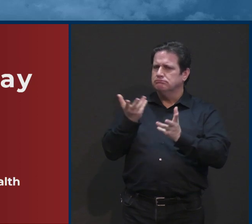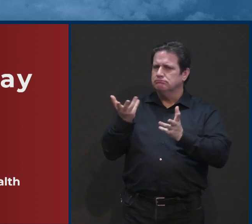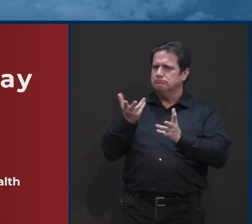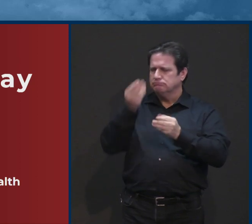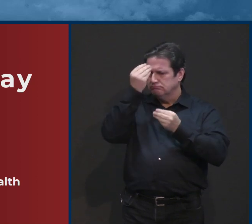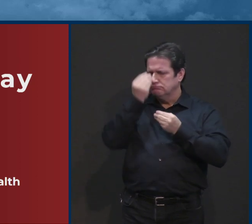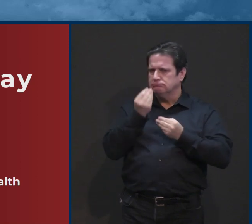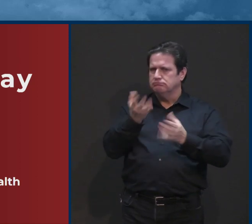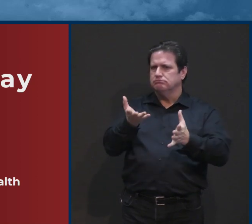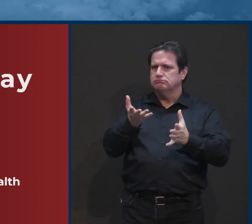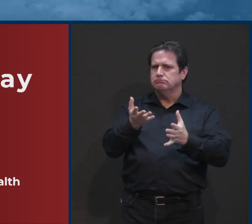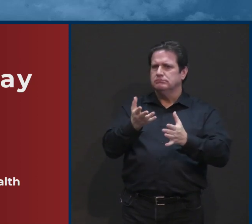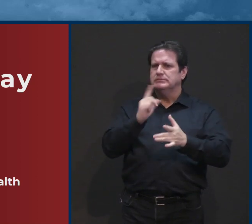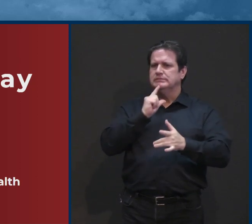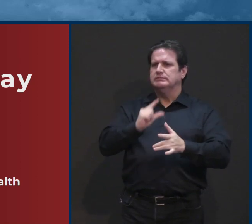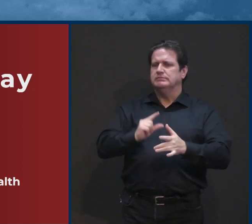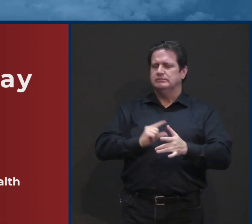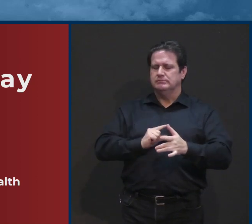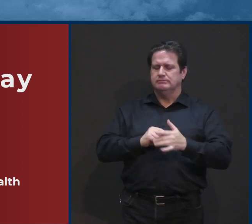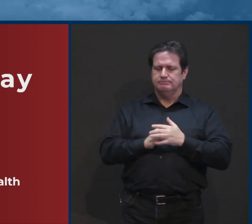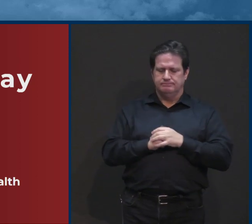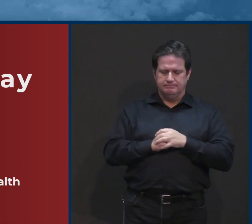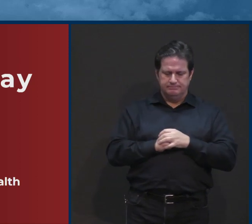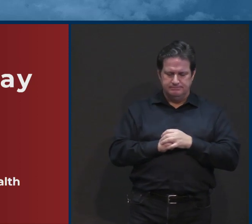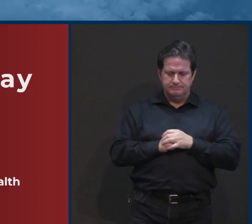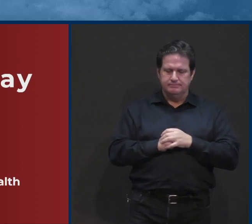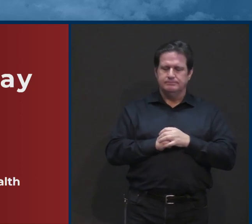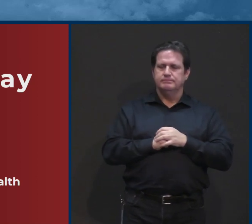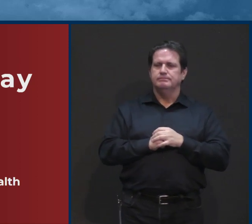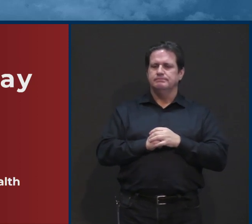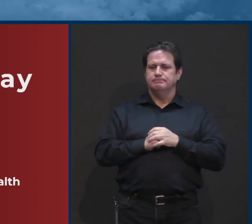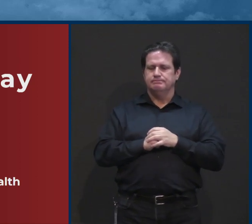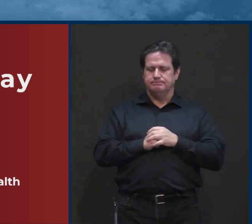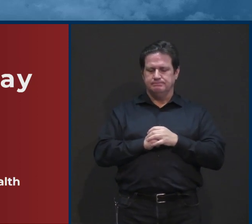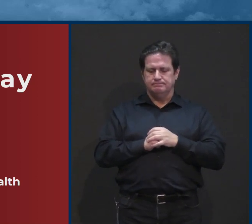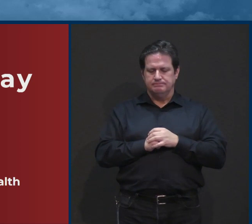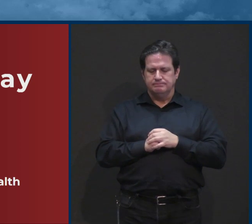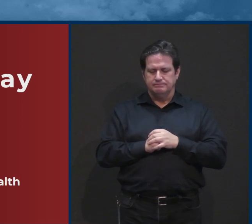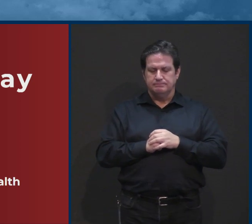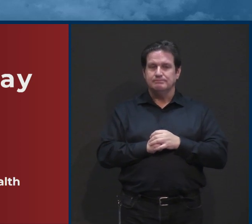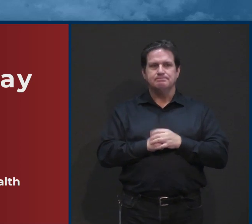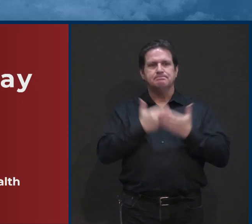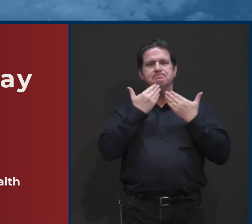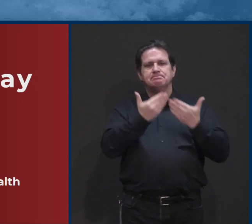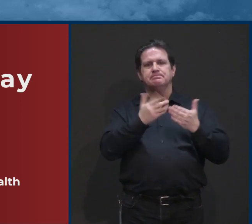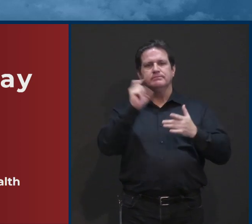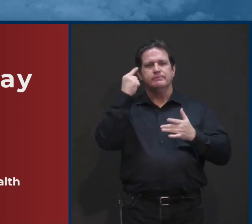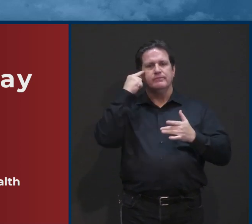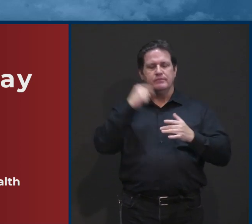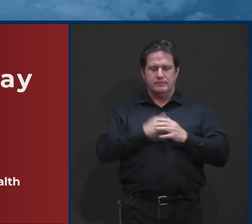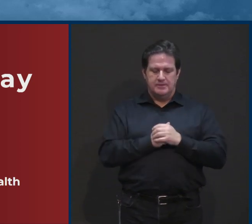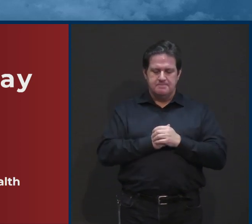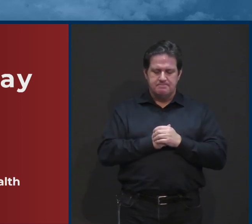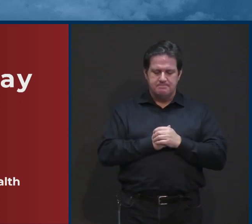into this all-important Thanksgiving holiday weekend. Thank you so much, Governor.